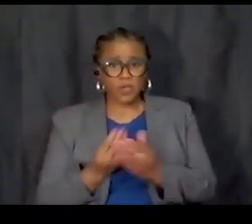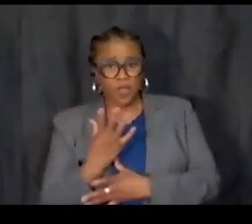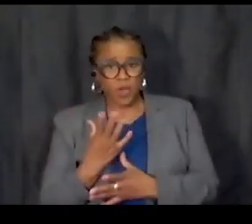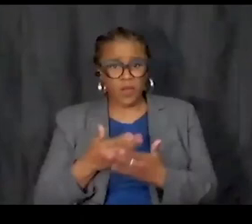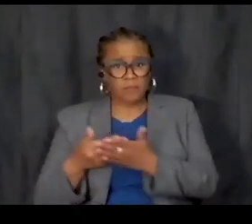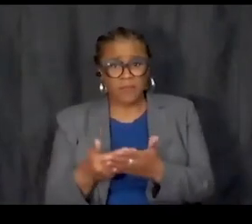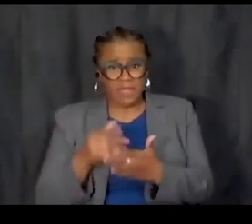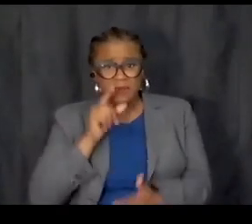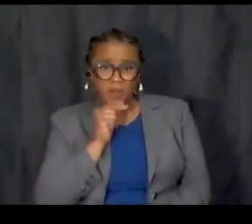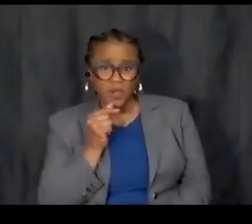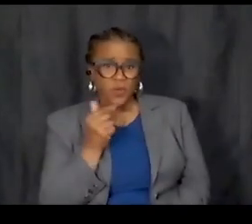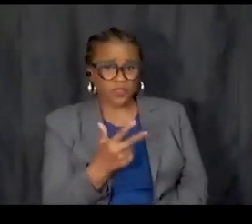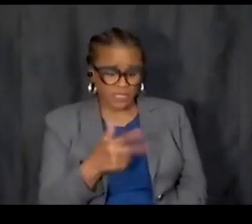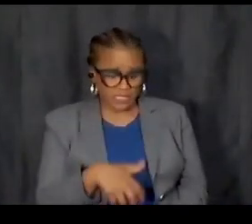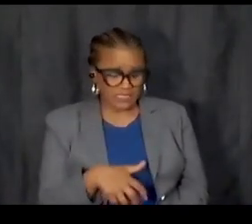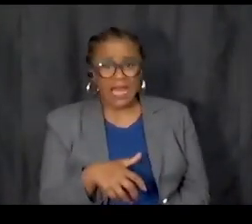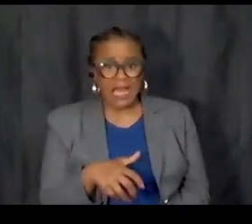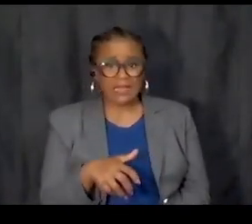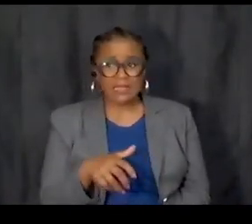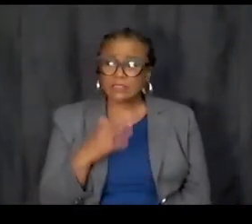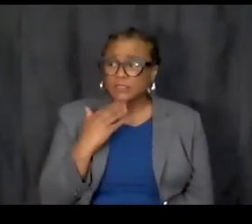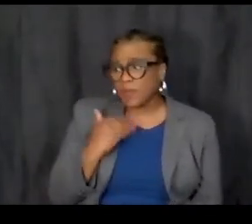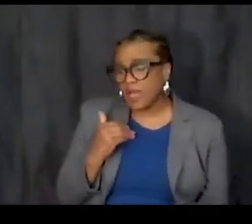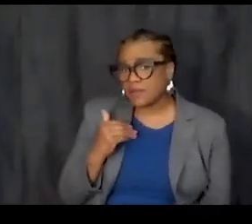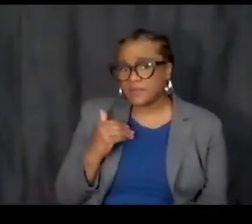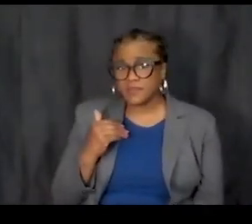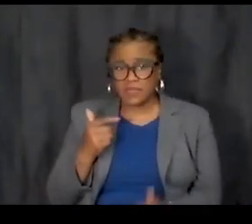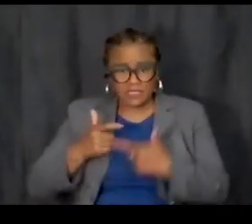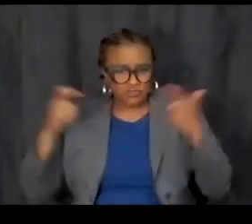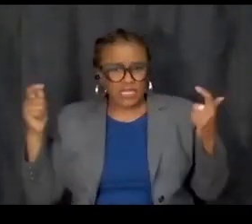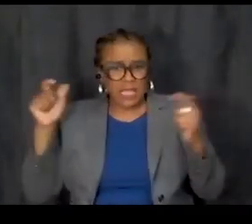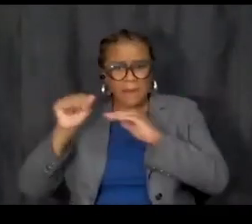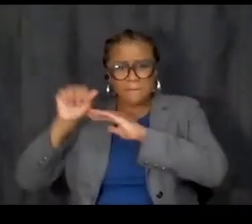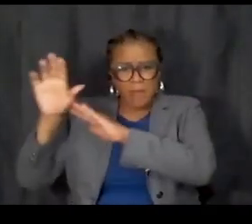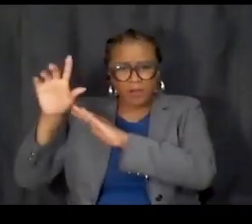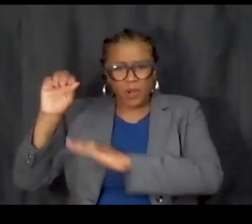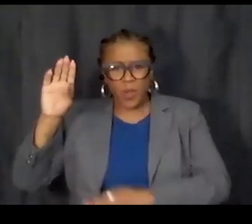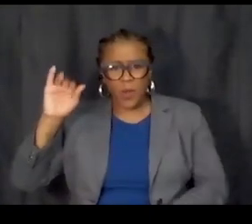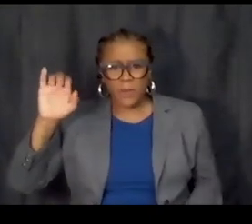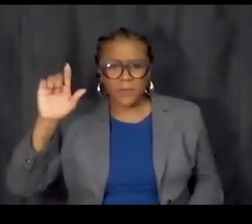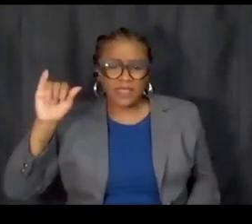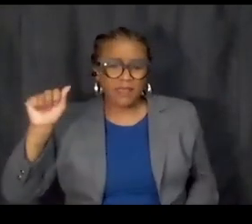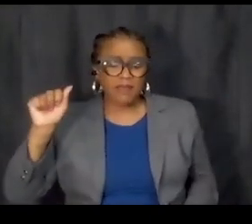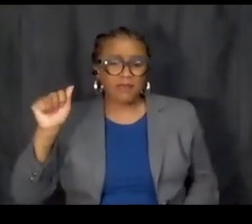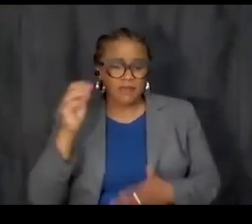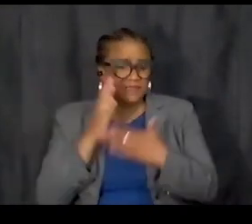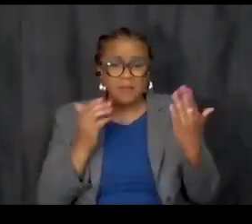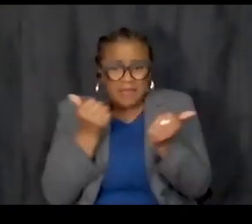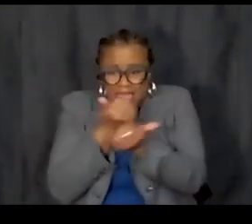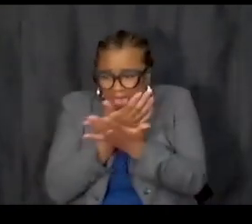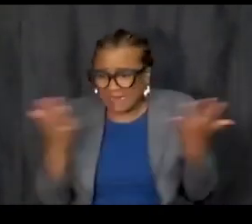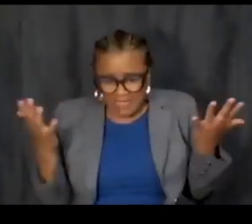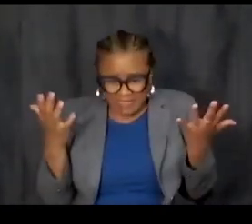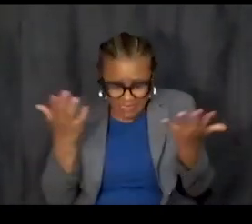plum. A honey creeper or giant mountain lobelia, some coral, any doomed